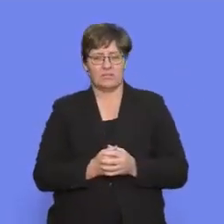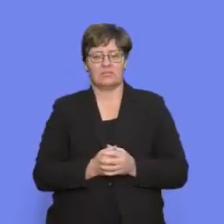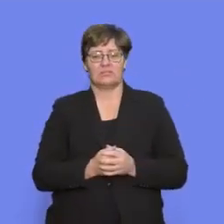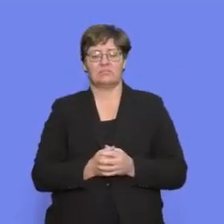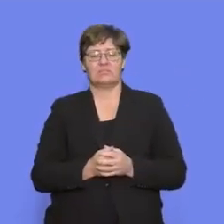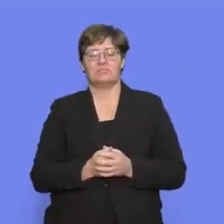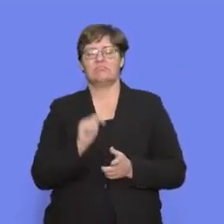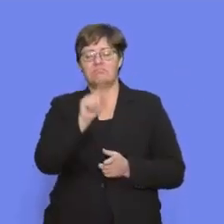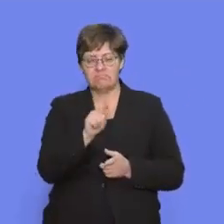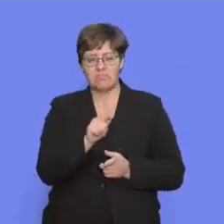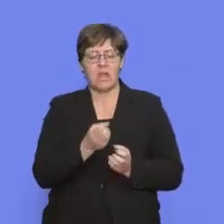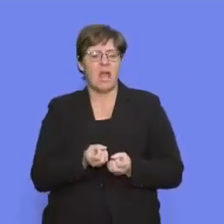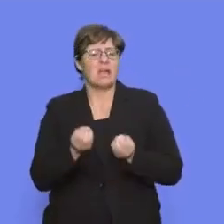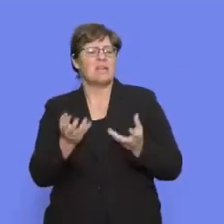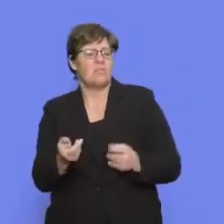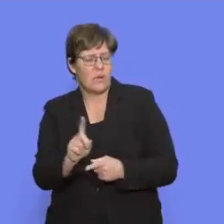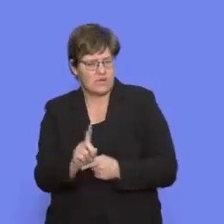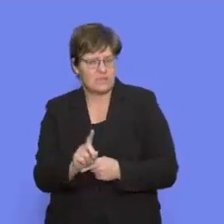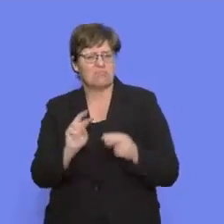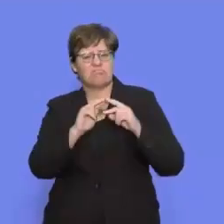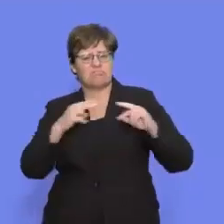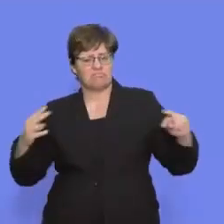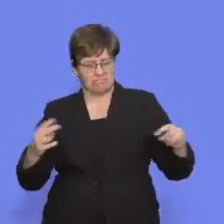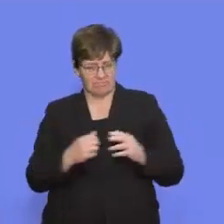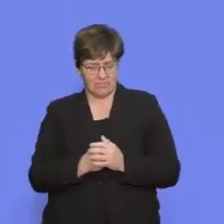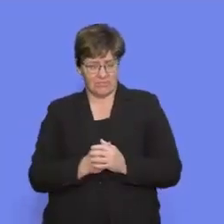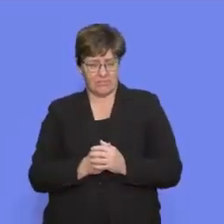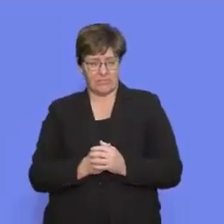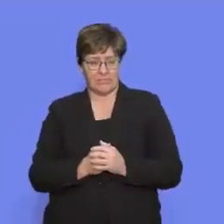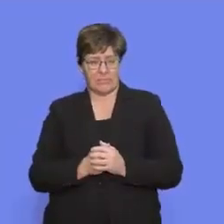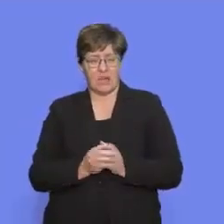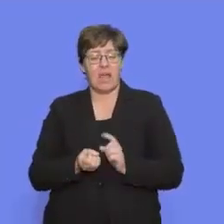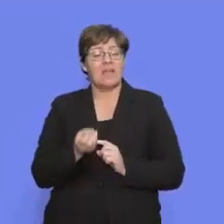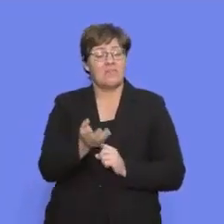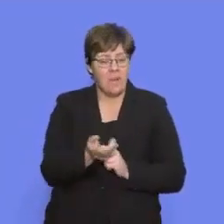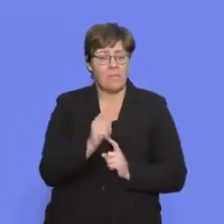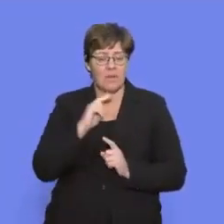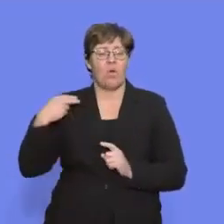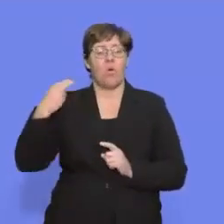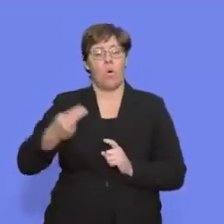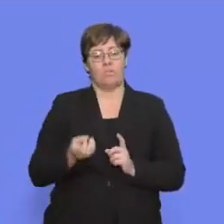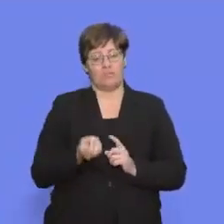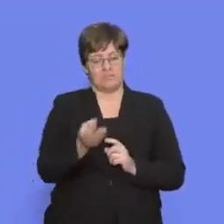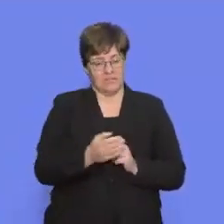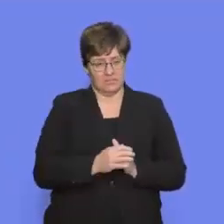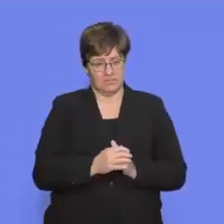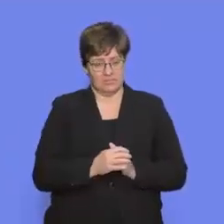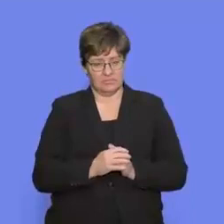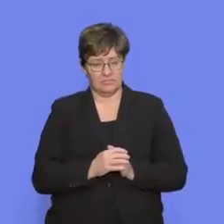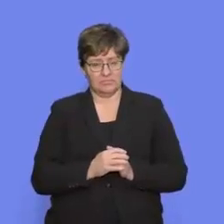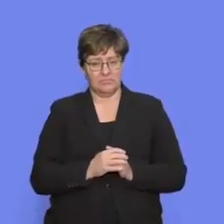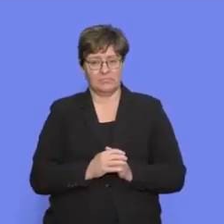their secretions and the type. The secretions, I mean the type of hormones that they secrete. And